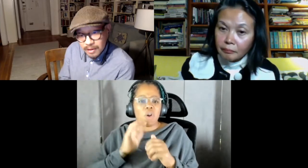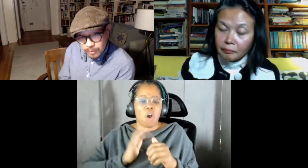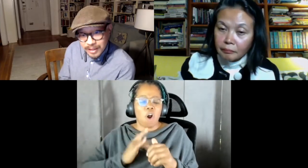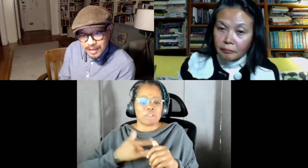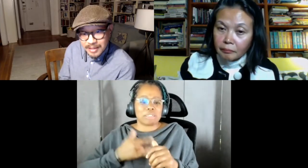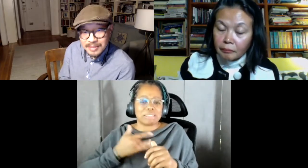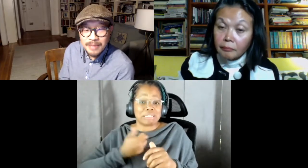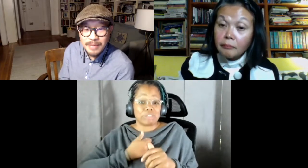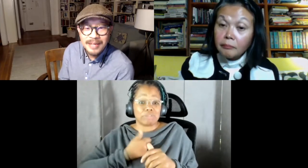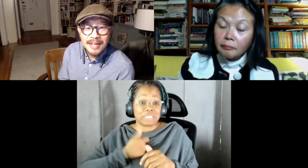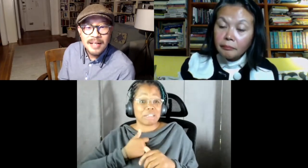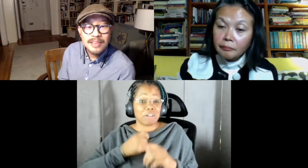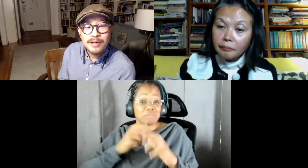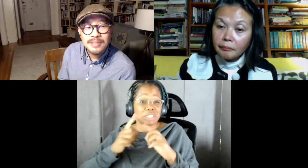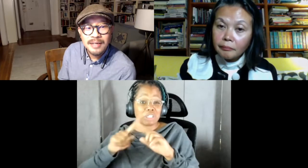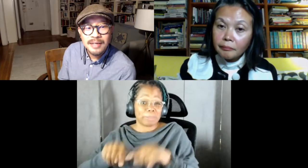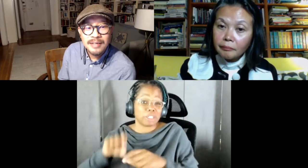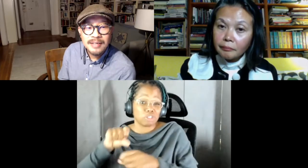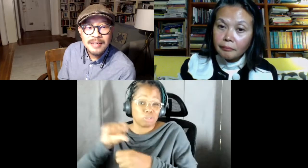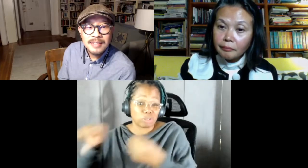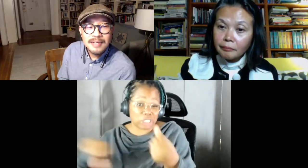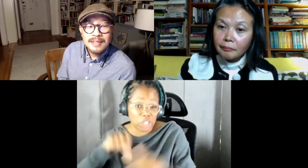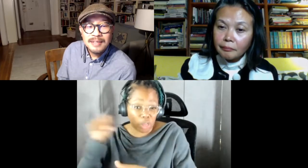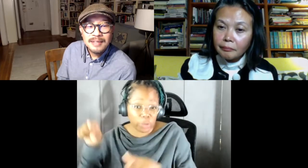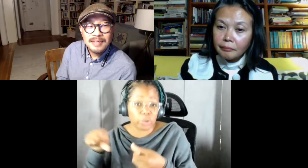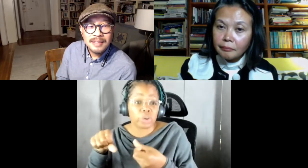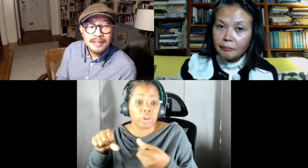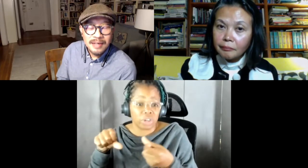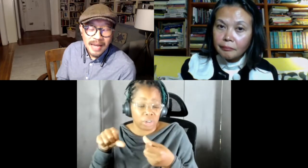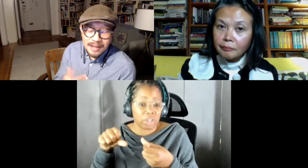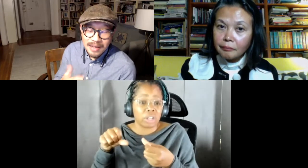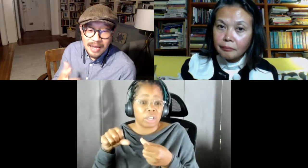really is. I mean, there's